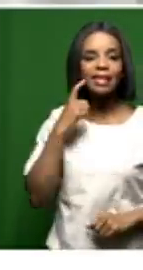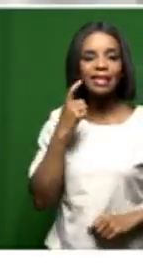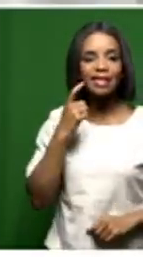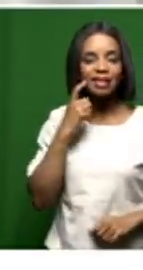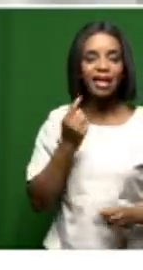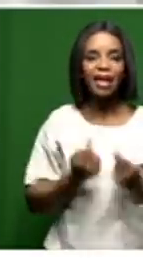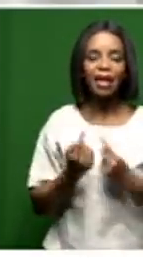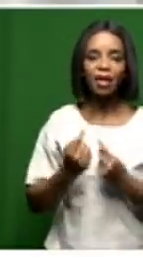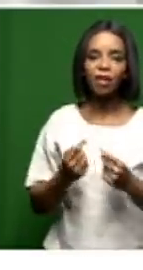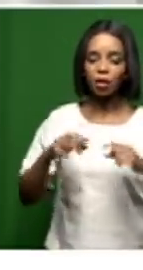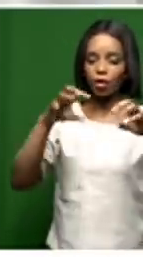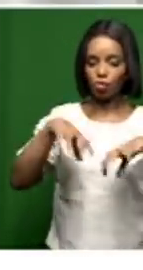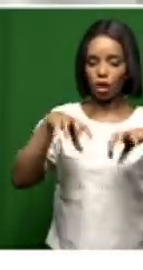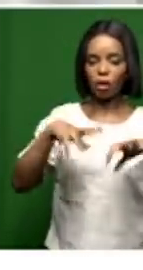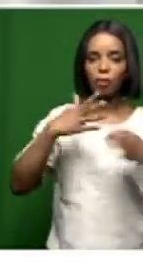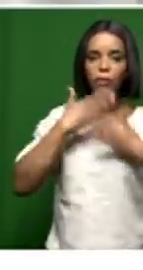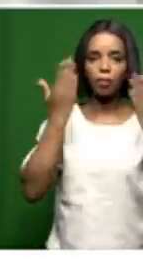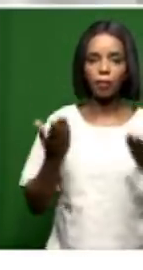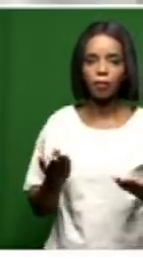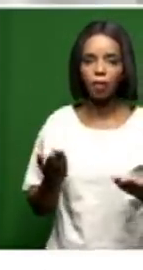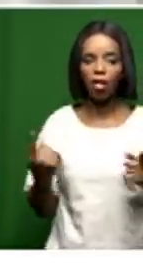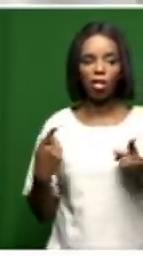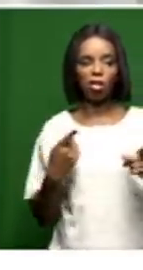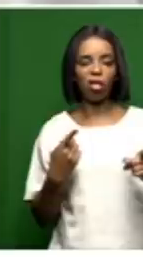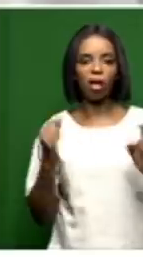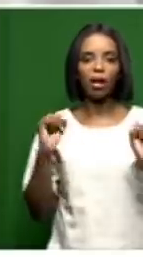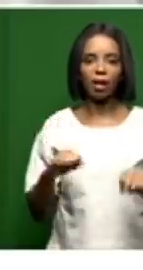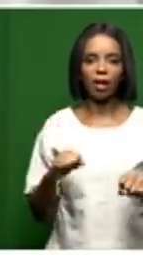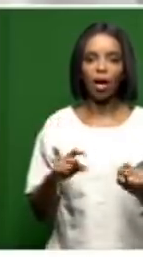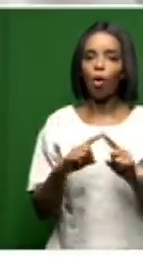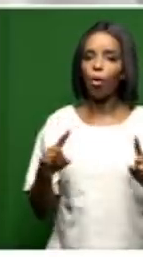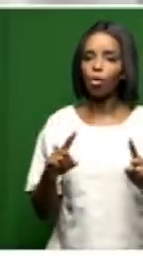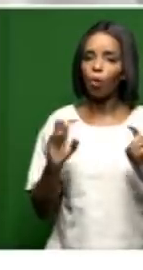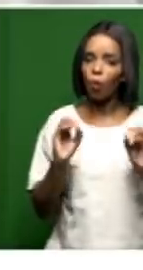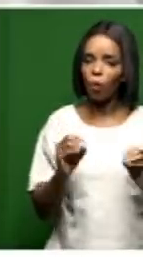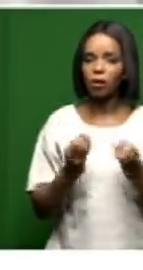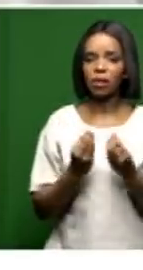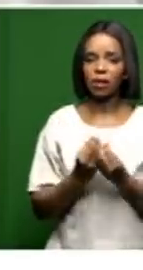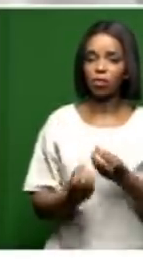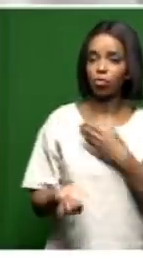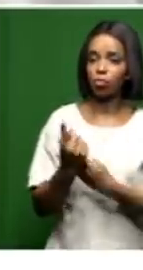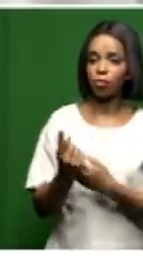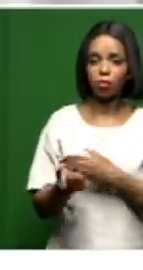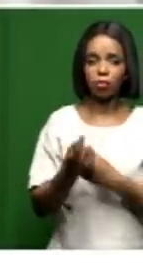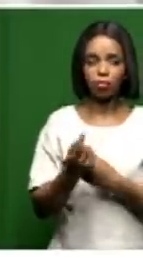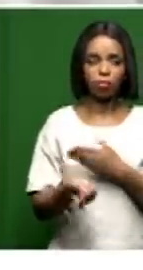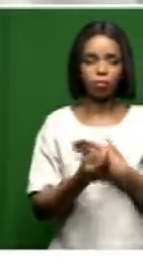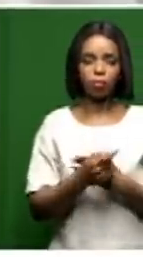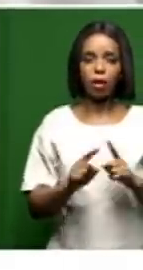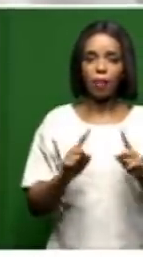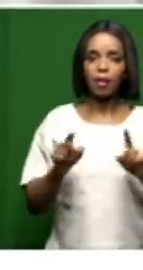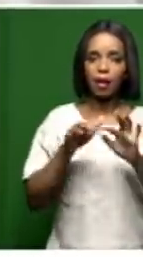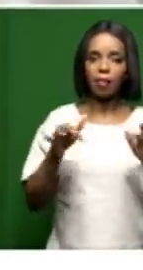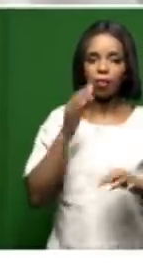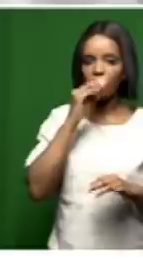the lack of rain or whatever, right? But there is a lot of rot that has been going on that is not being spoken about. And